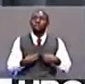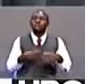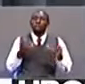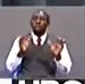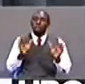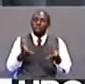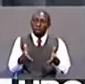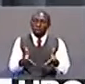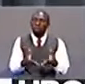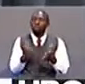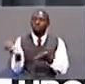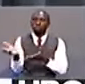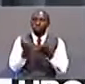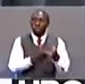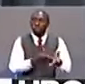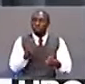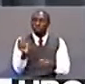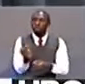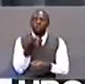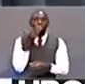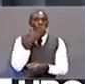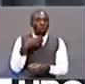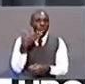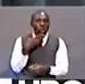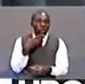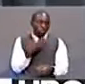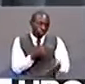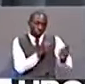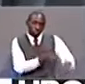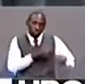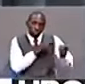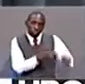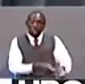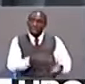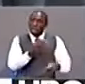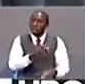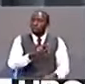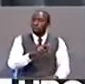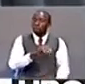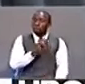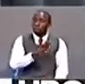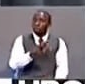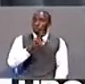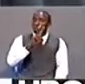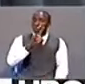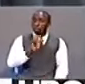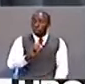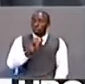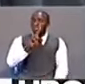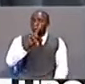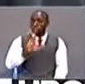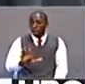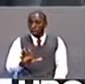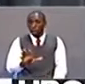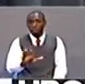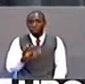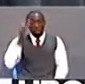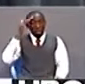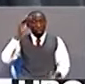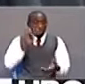dream of the first oil real. If 2025 is now believed to be the